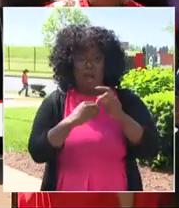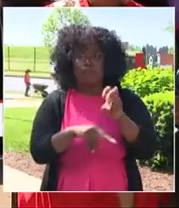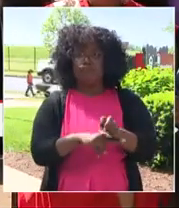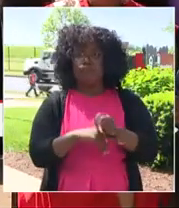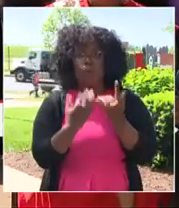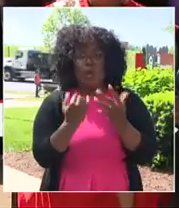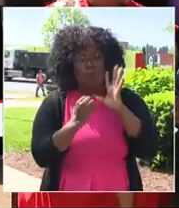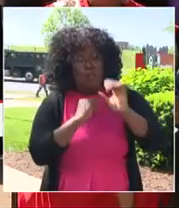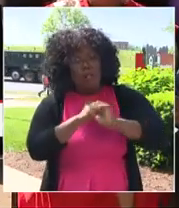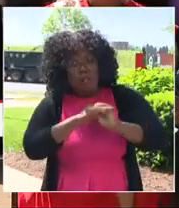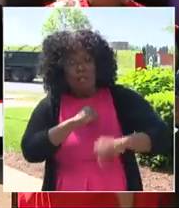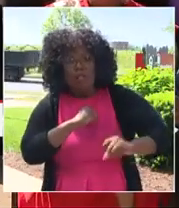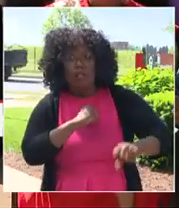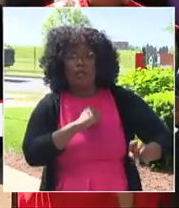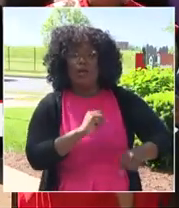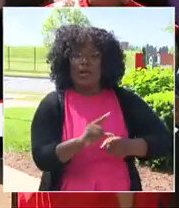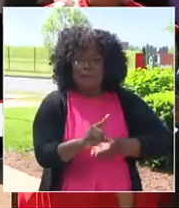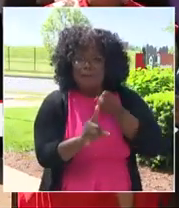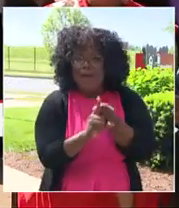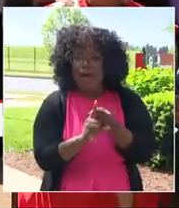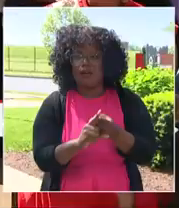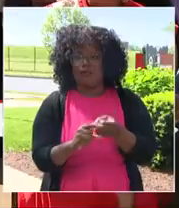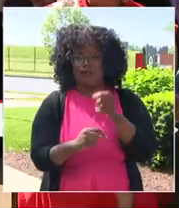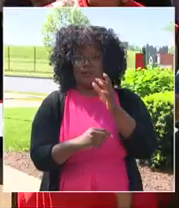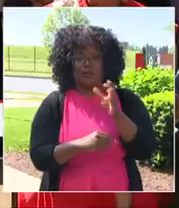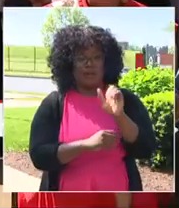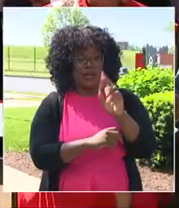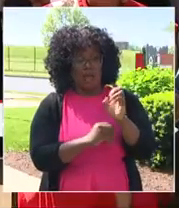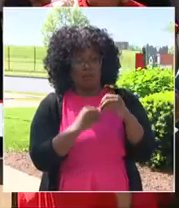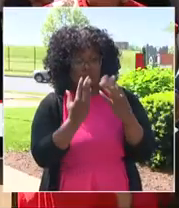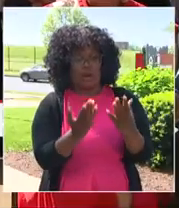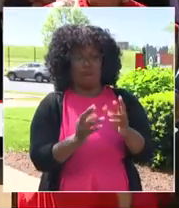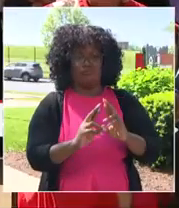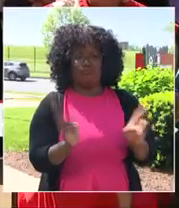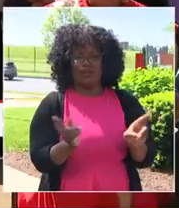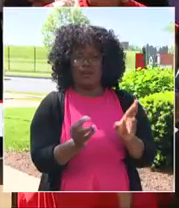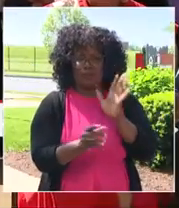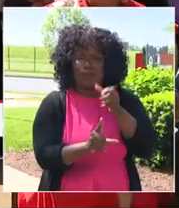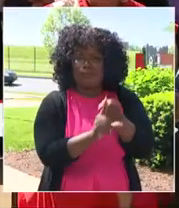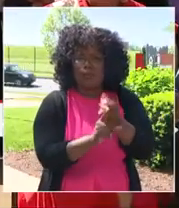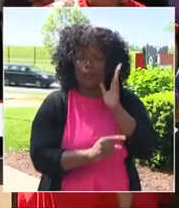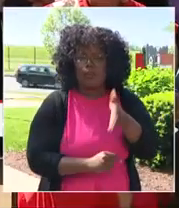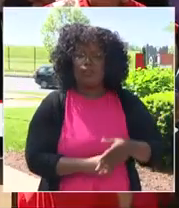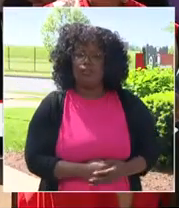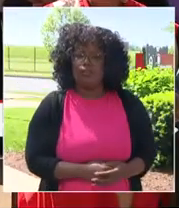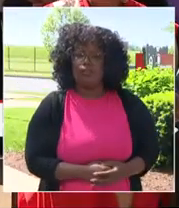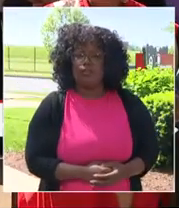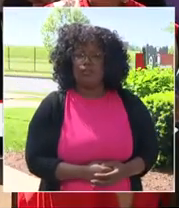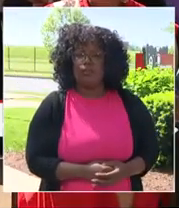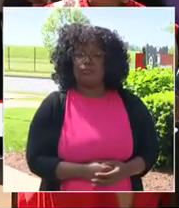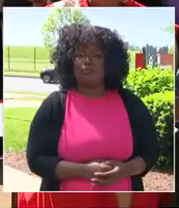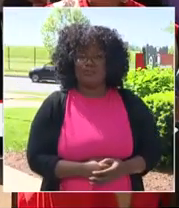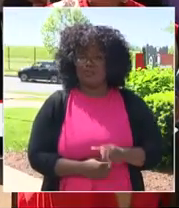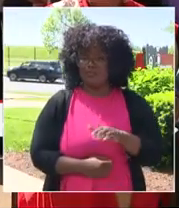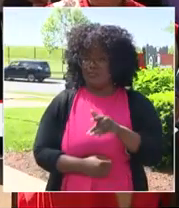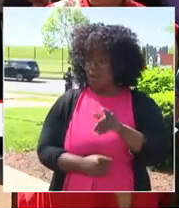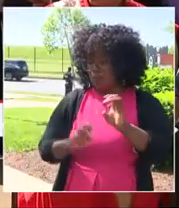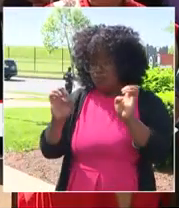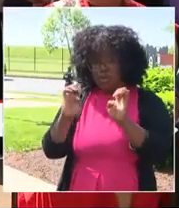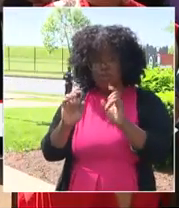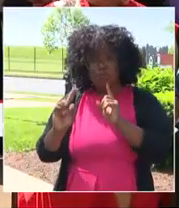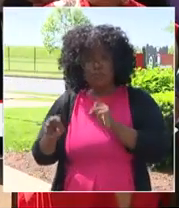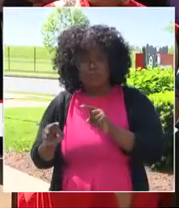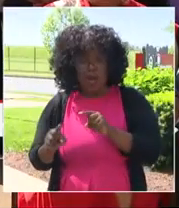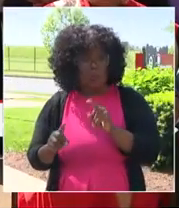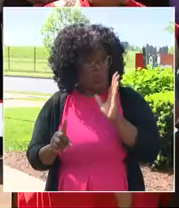not know this either, but Medicaid helps support some of our emergency responses to